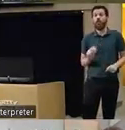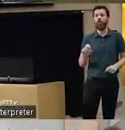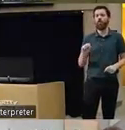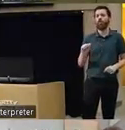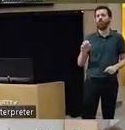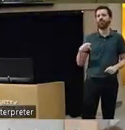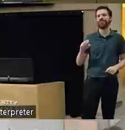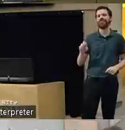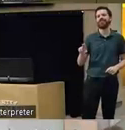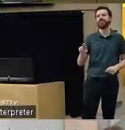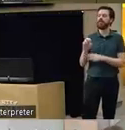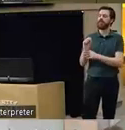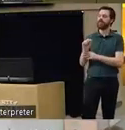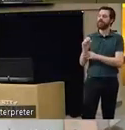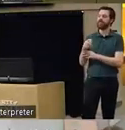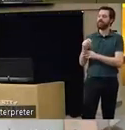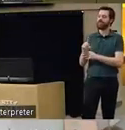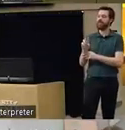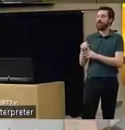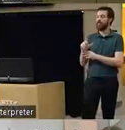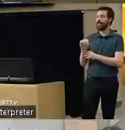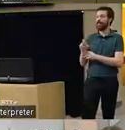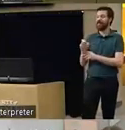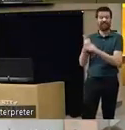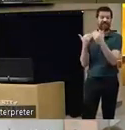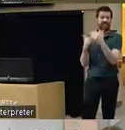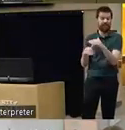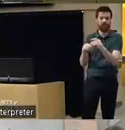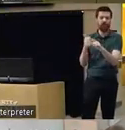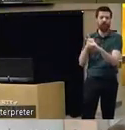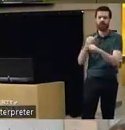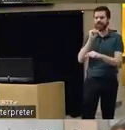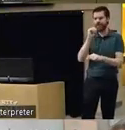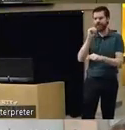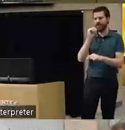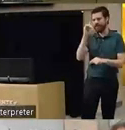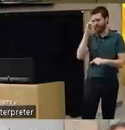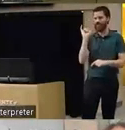care. That's also limited because that's not an indefinite resource either.